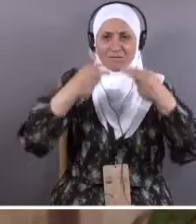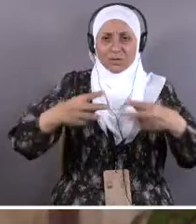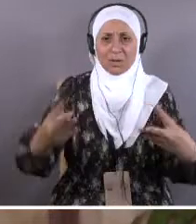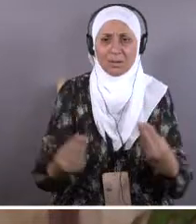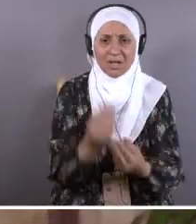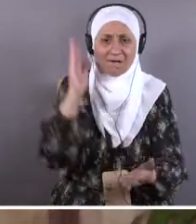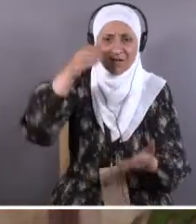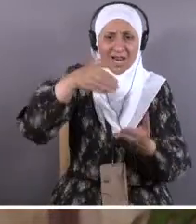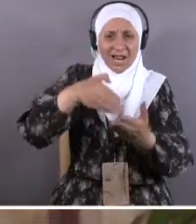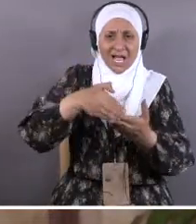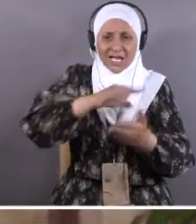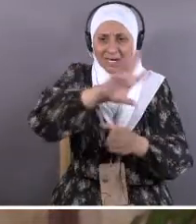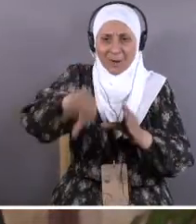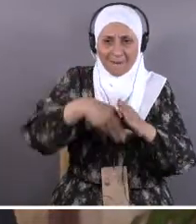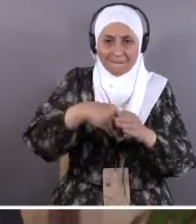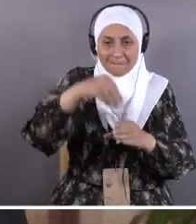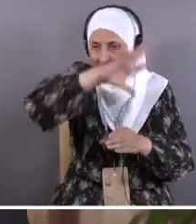today.